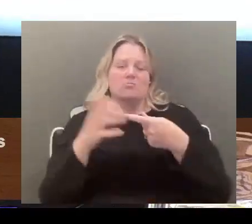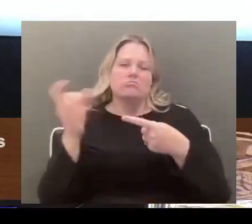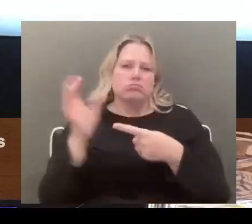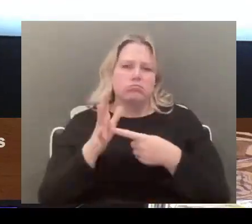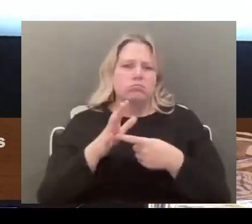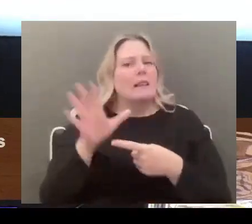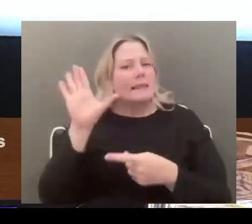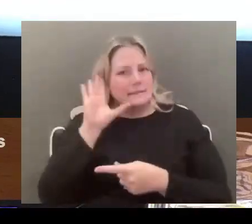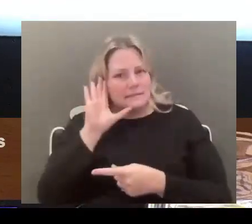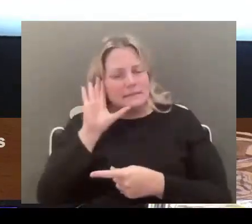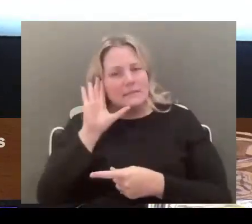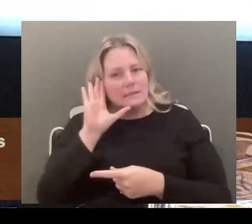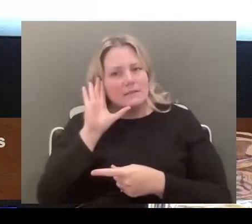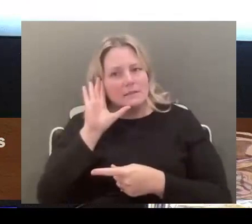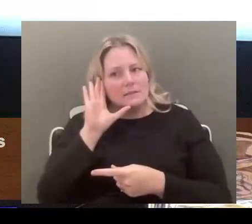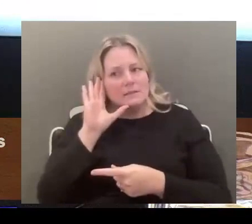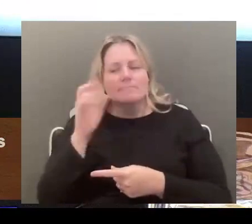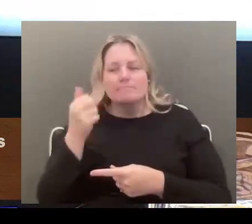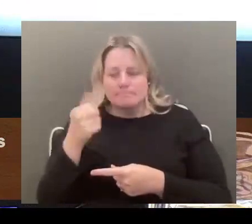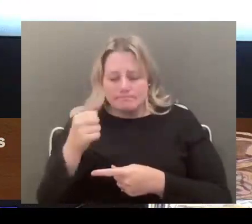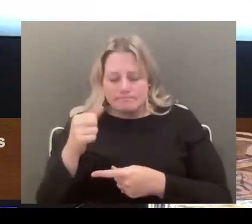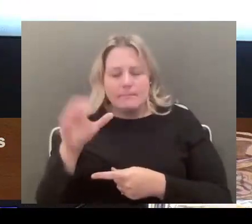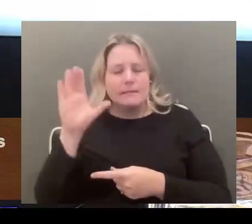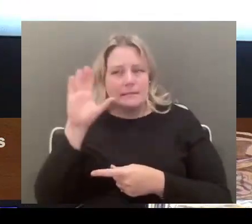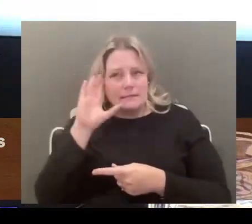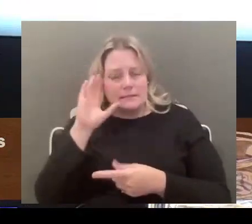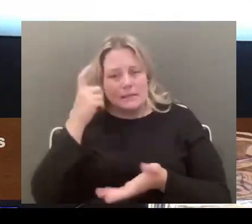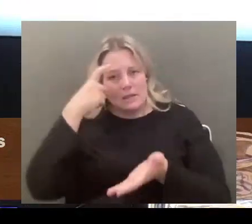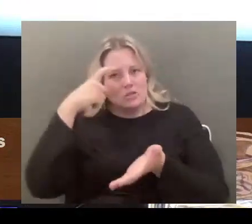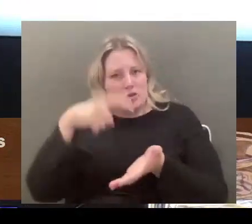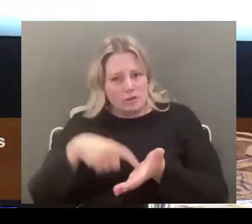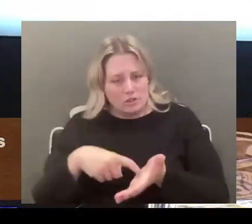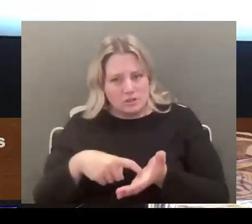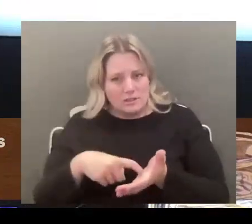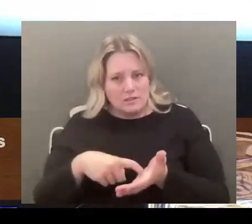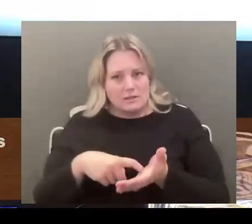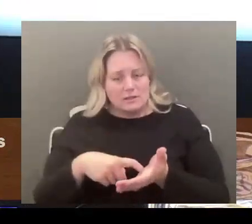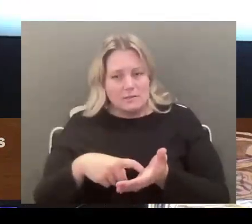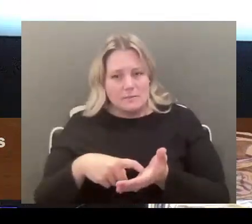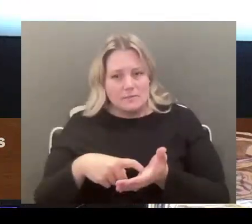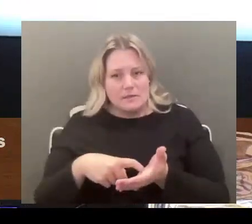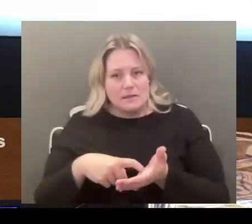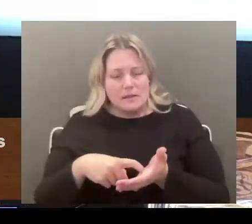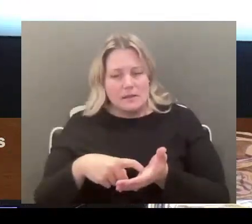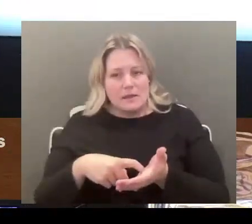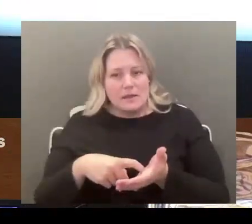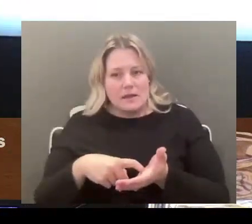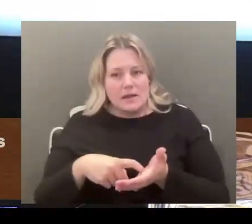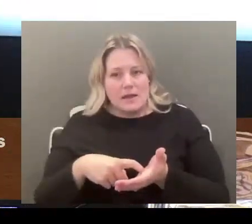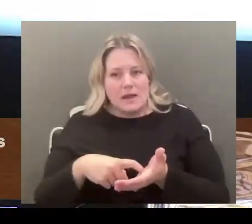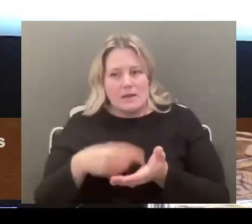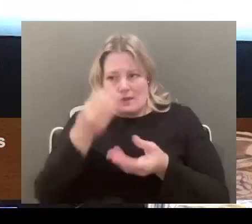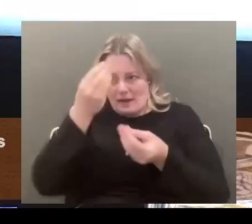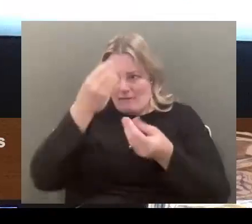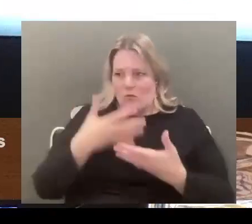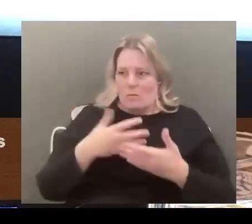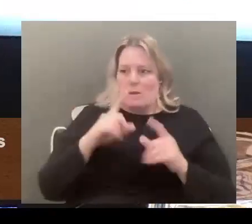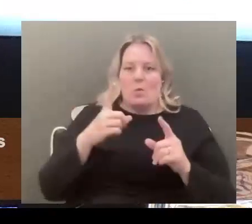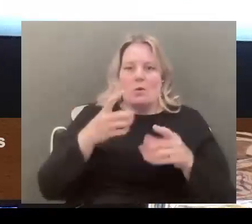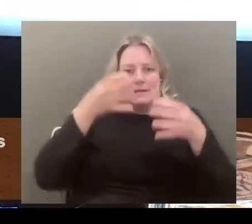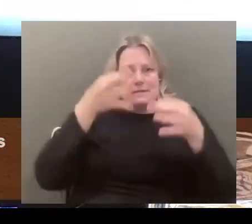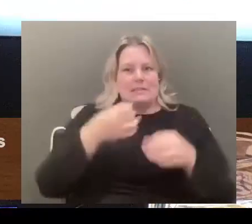Listening, acknowledging, and informing the decision making that I have the privilege to